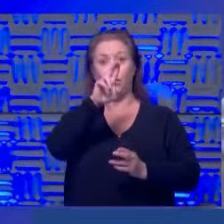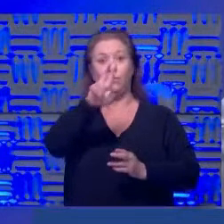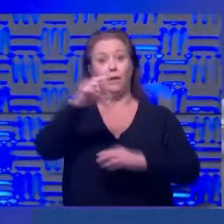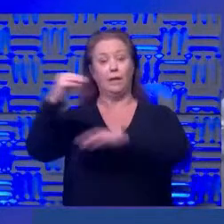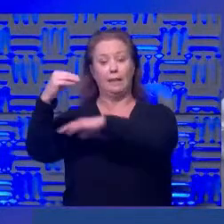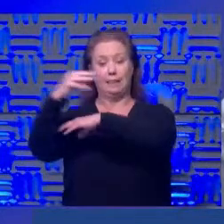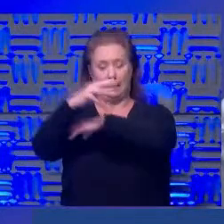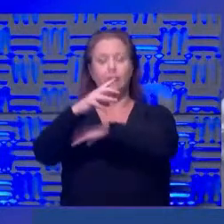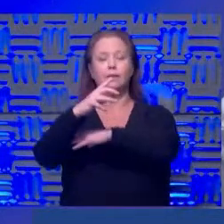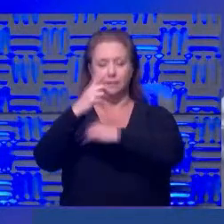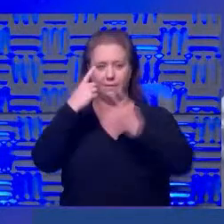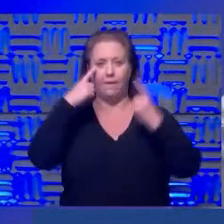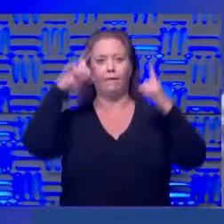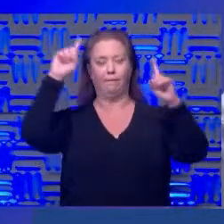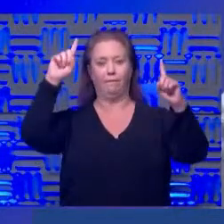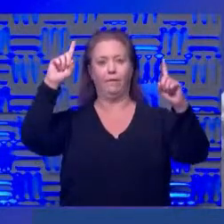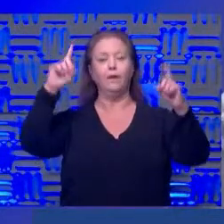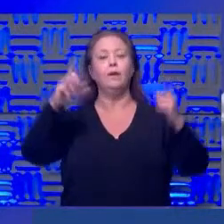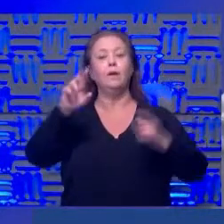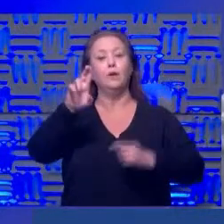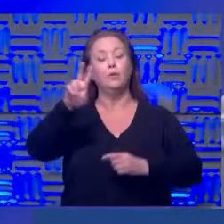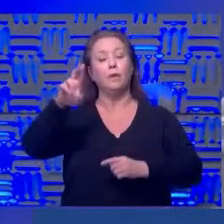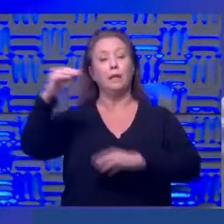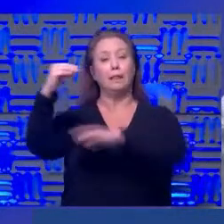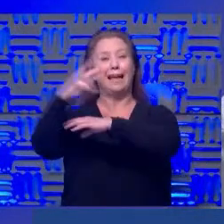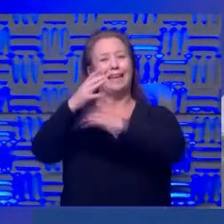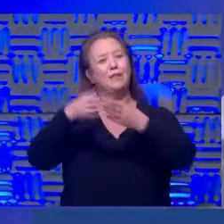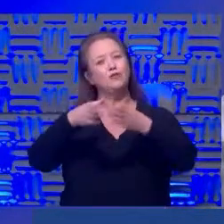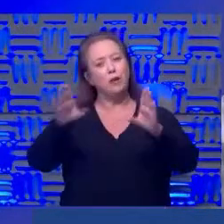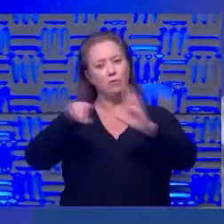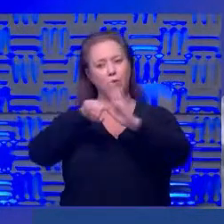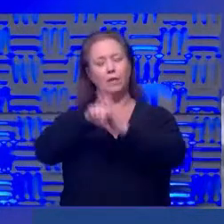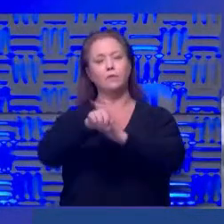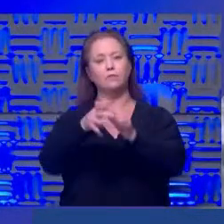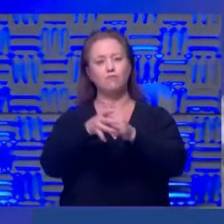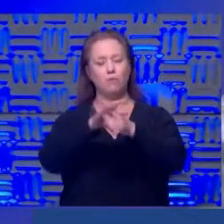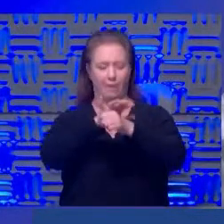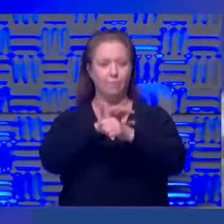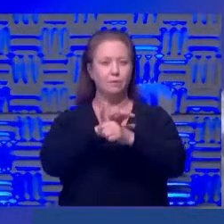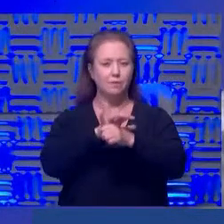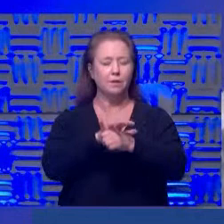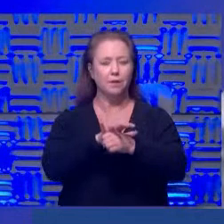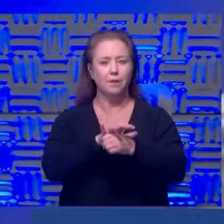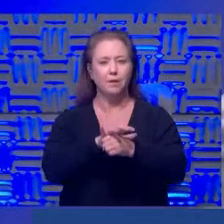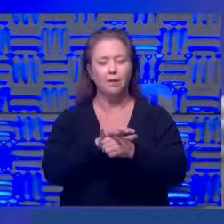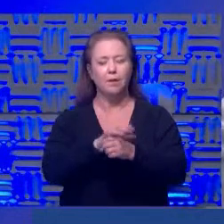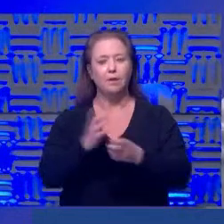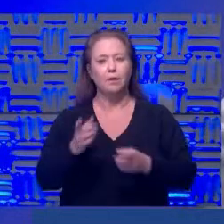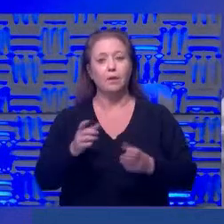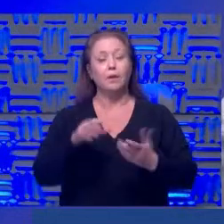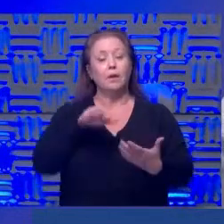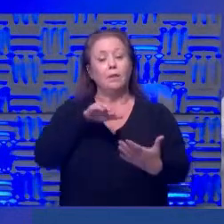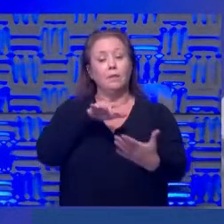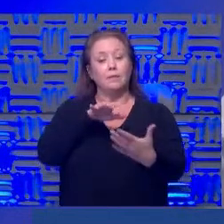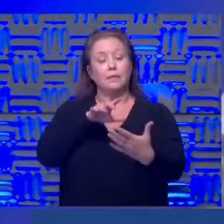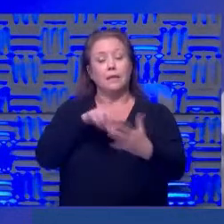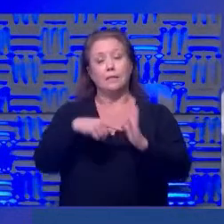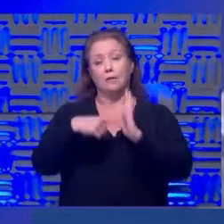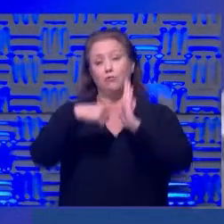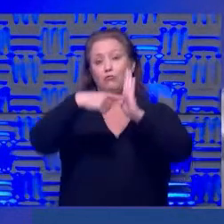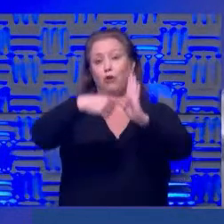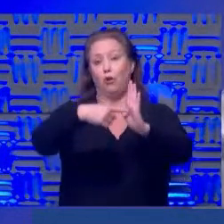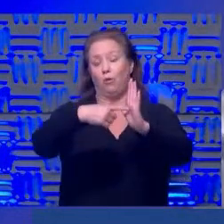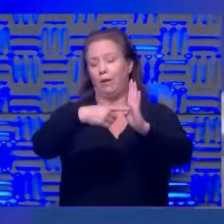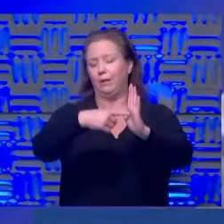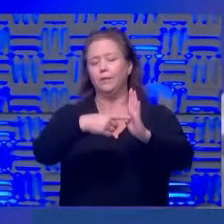light is very effective. UV light in general kills coronaviruses. The studies out about this